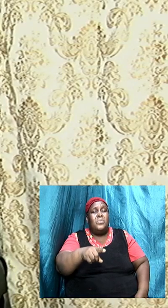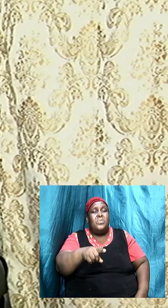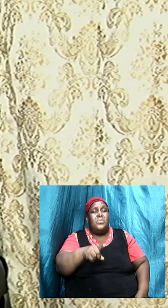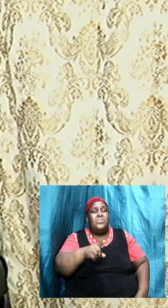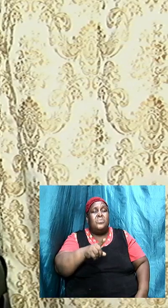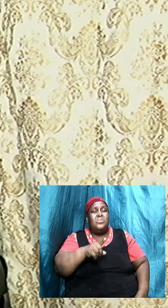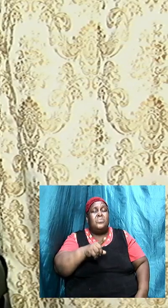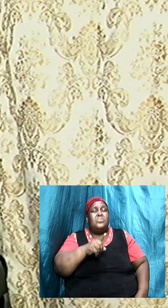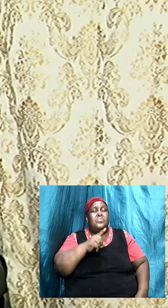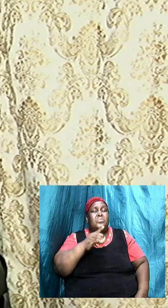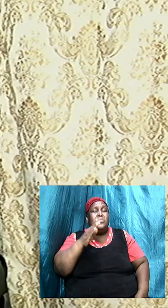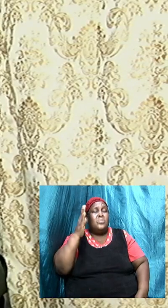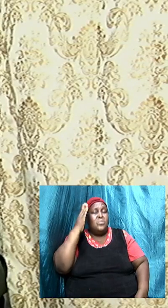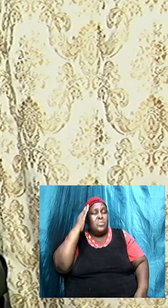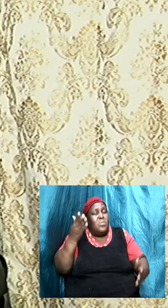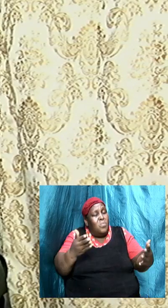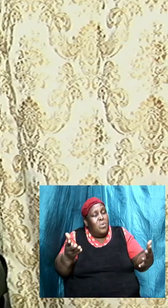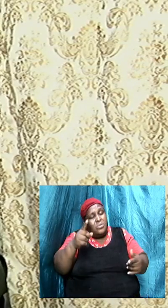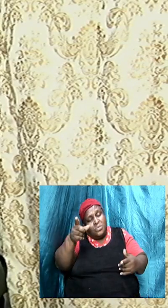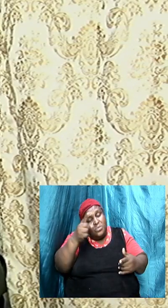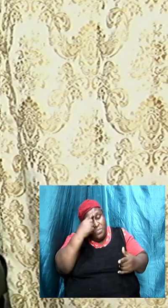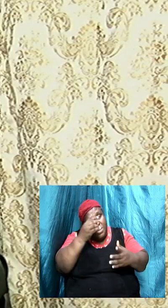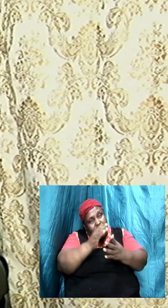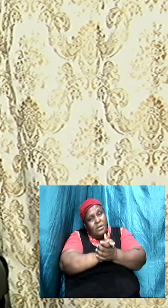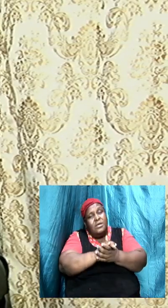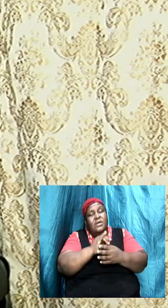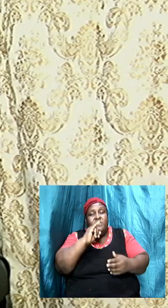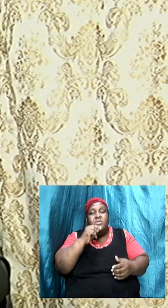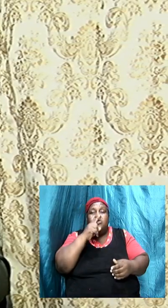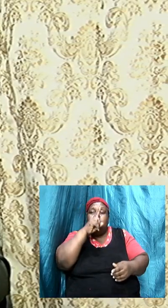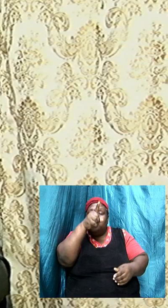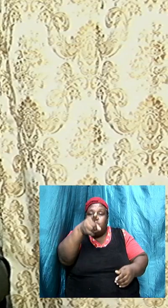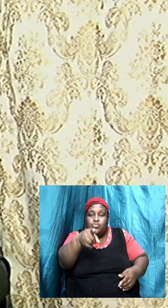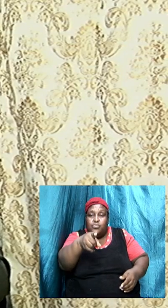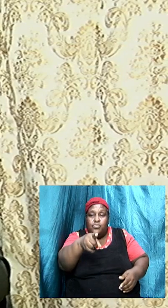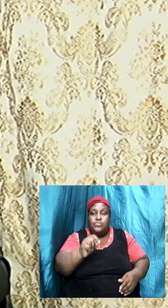convinced that what you believe is the truth?